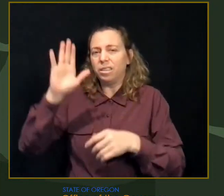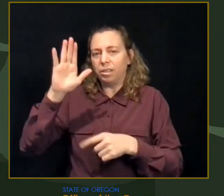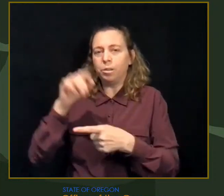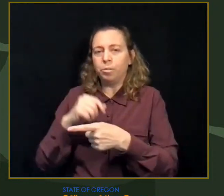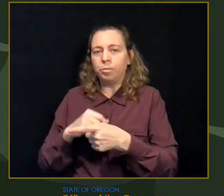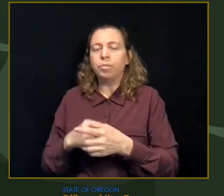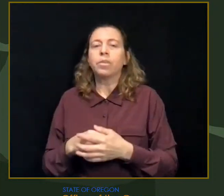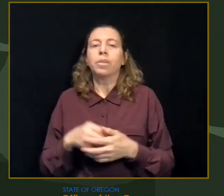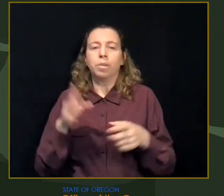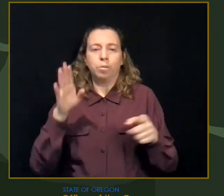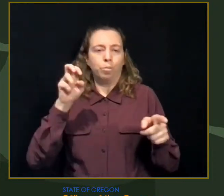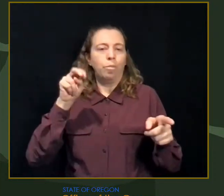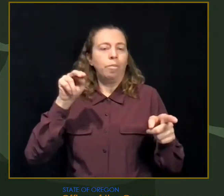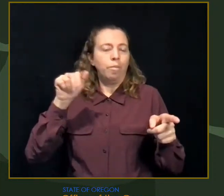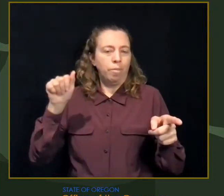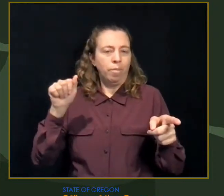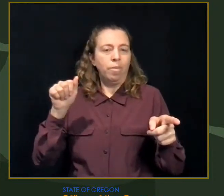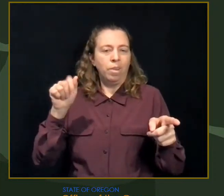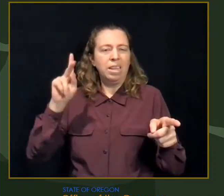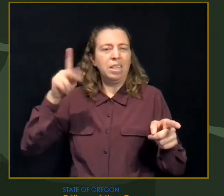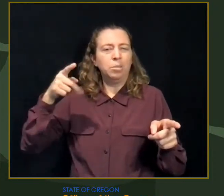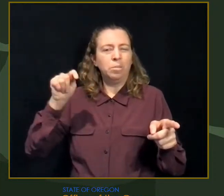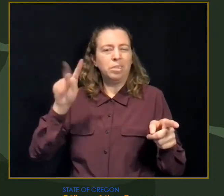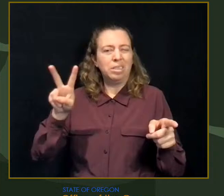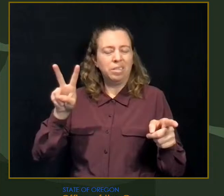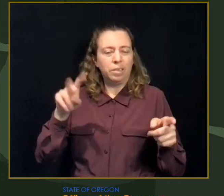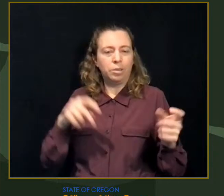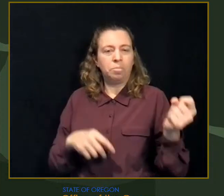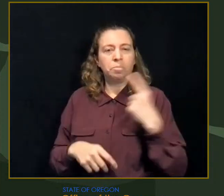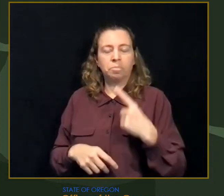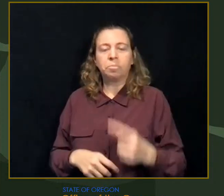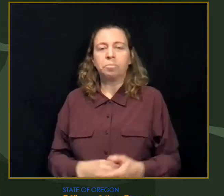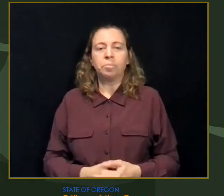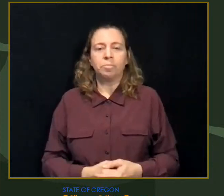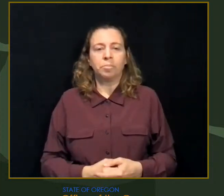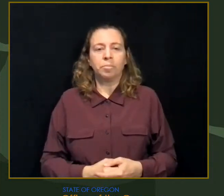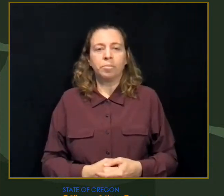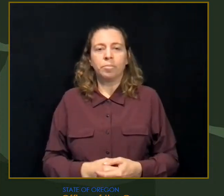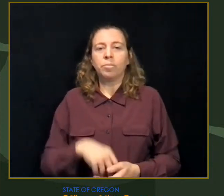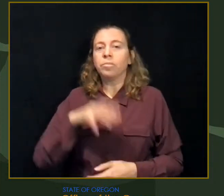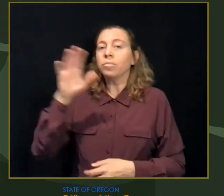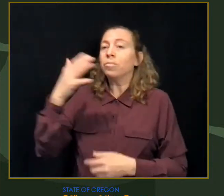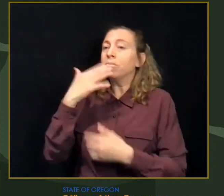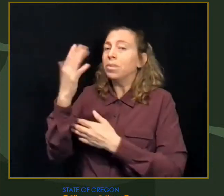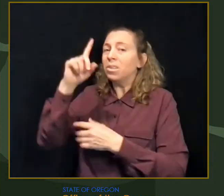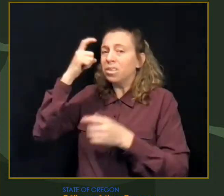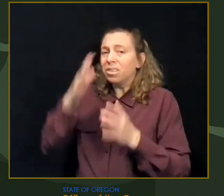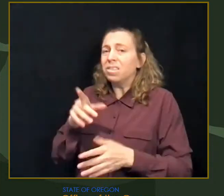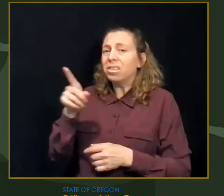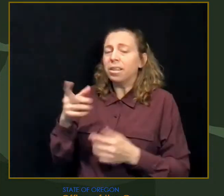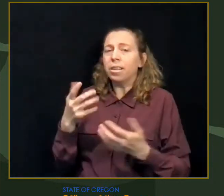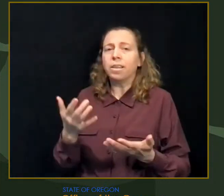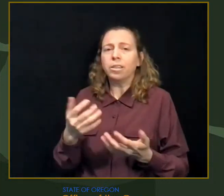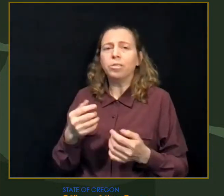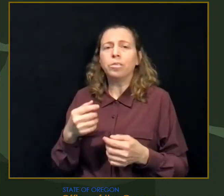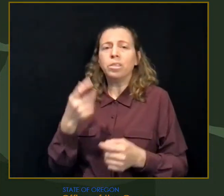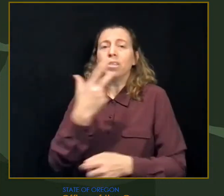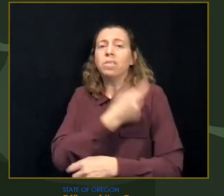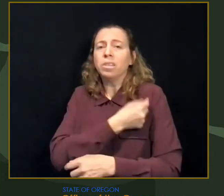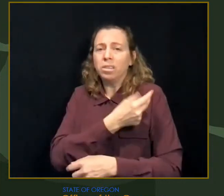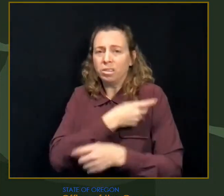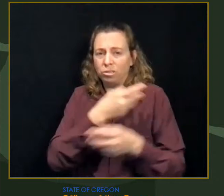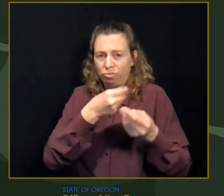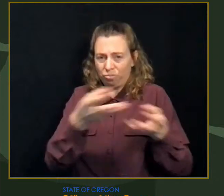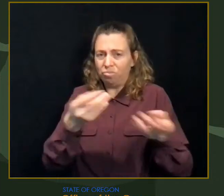Brenna. Hi, good morning, Governor. Regardless of the number of vaccinations given, when we've reached a month's time